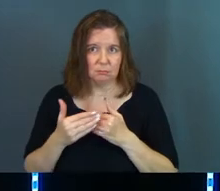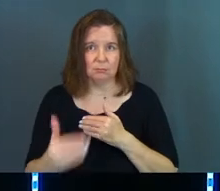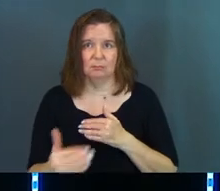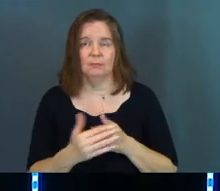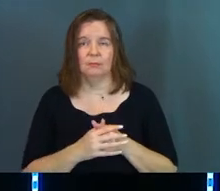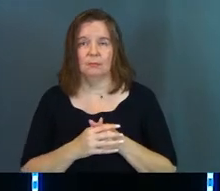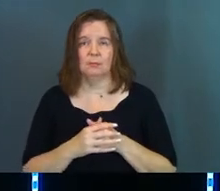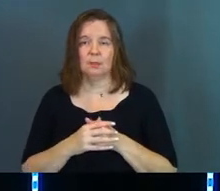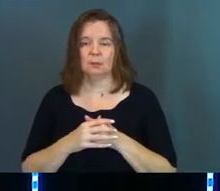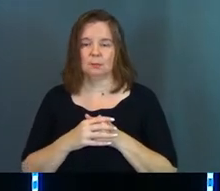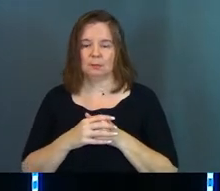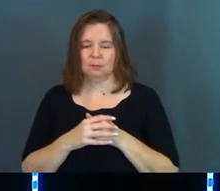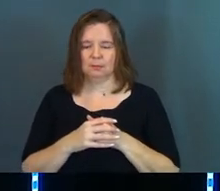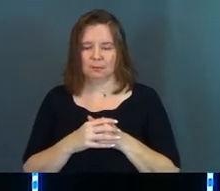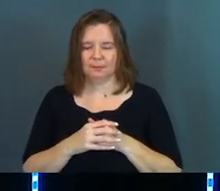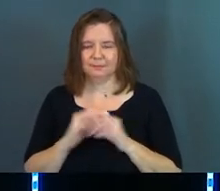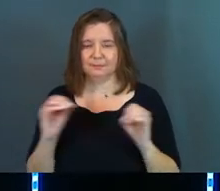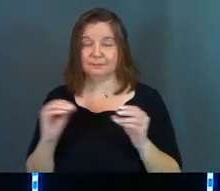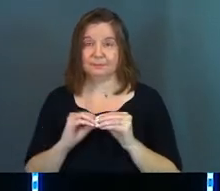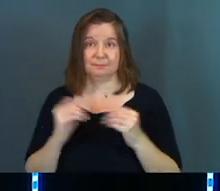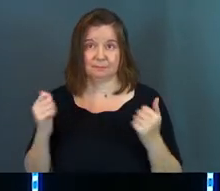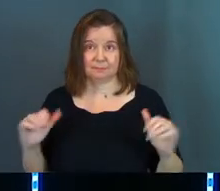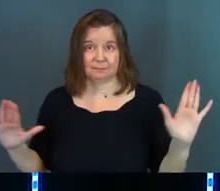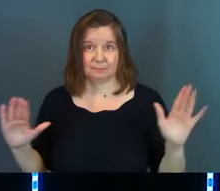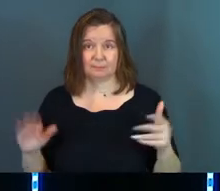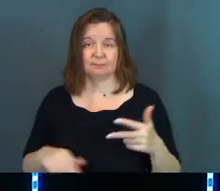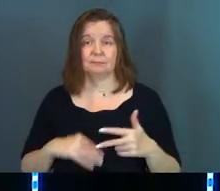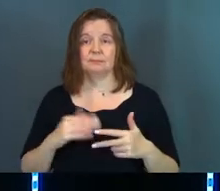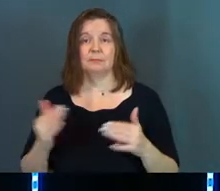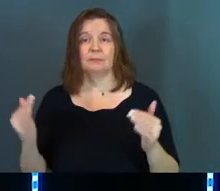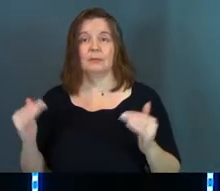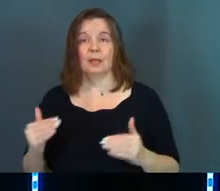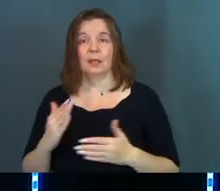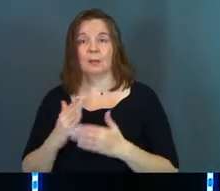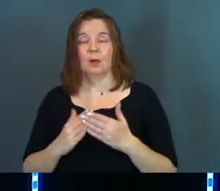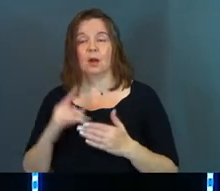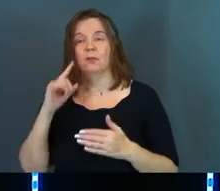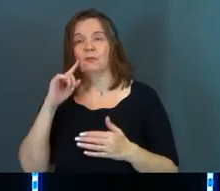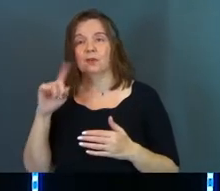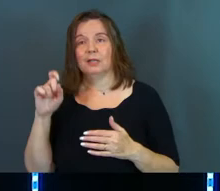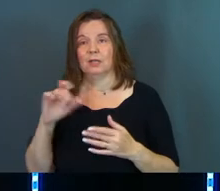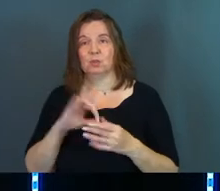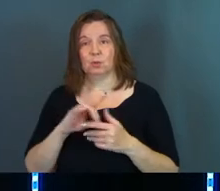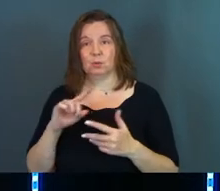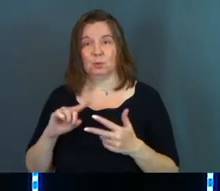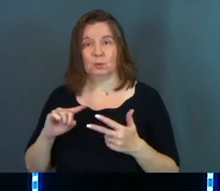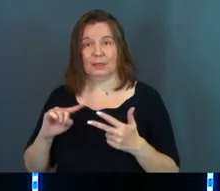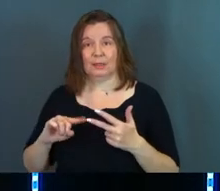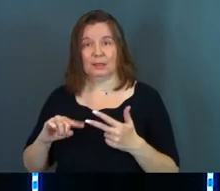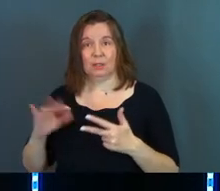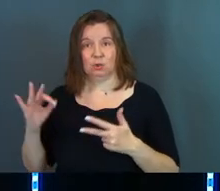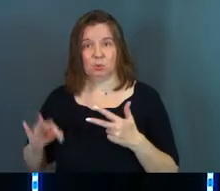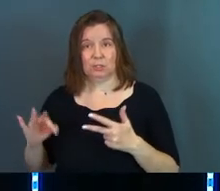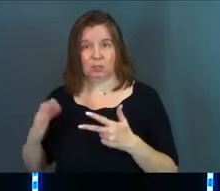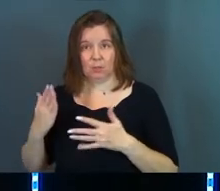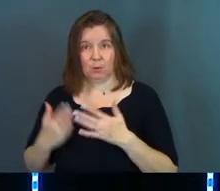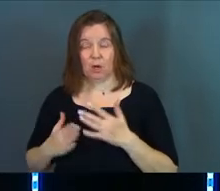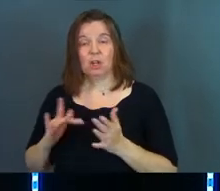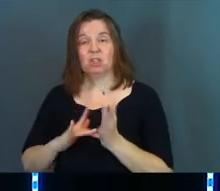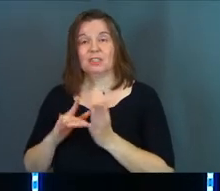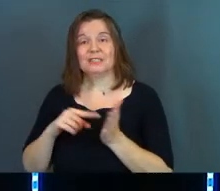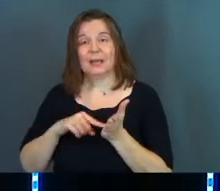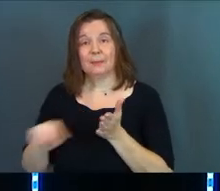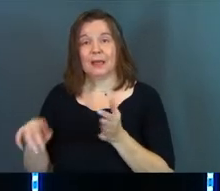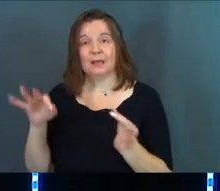So no more sacrifice, because he did it. And then the next part, this has to do with the judicial part. Jesus paid